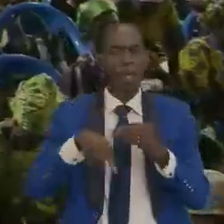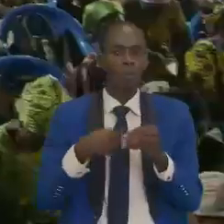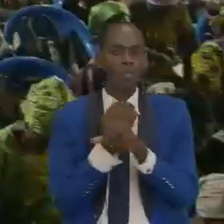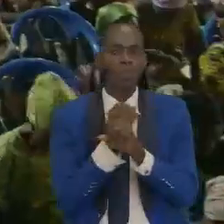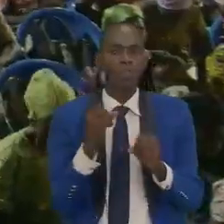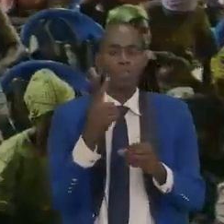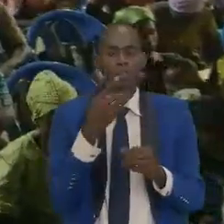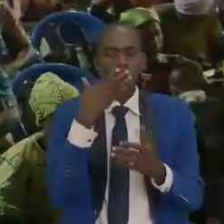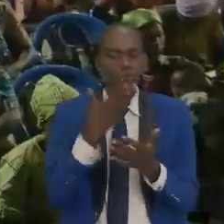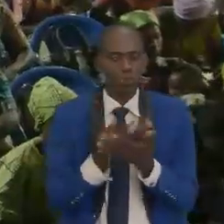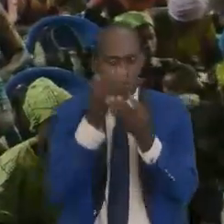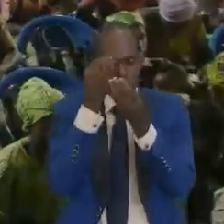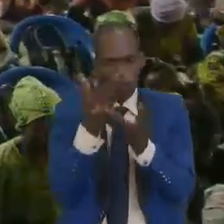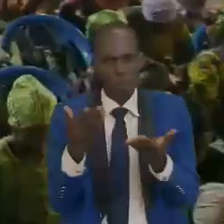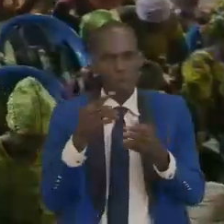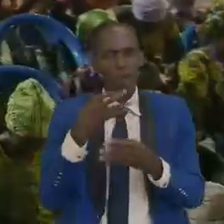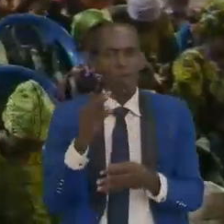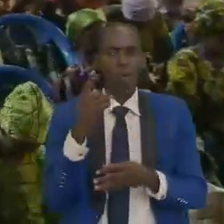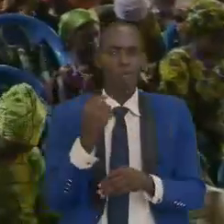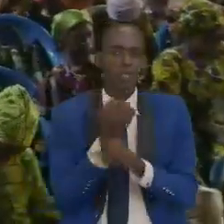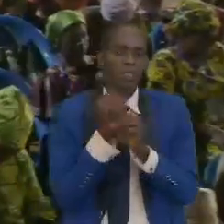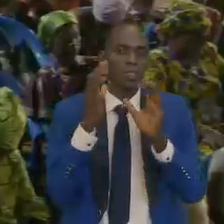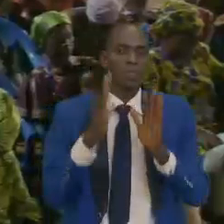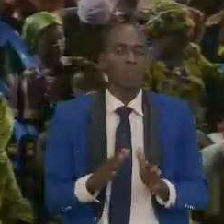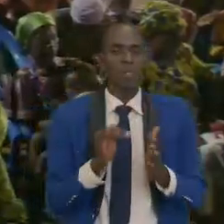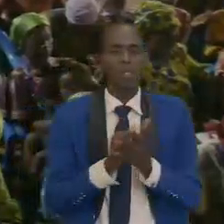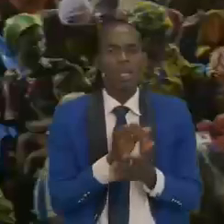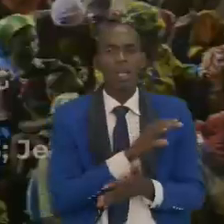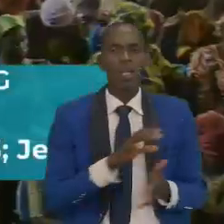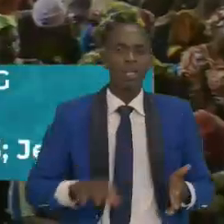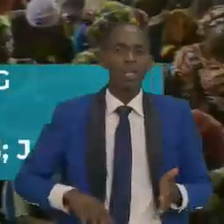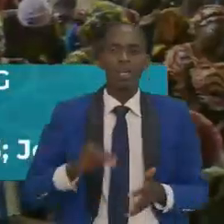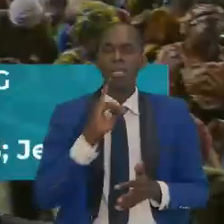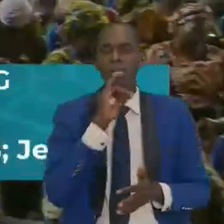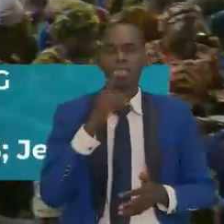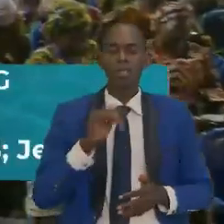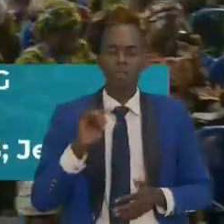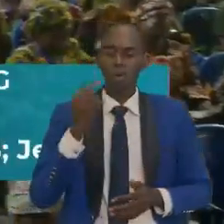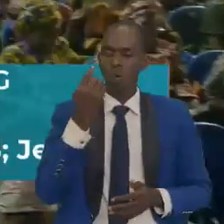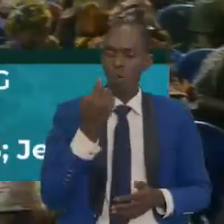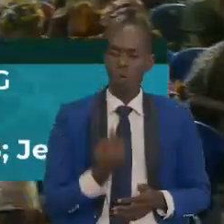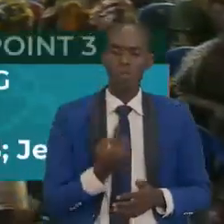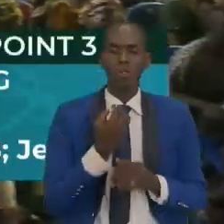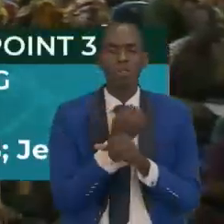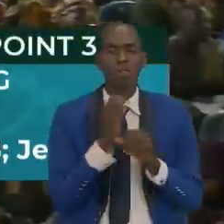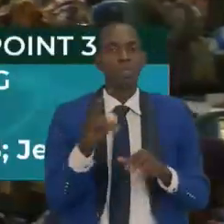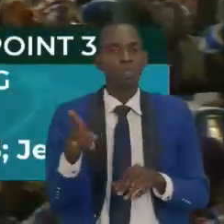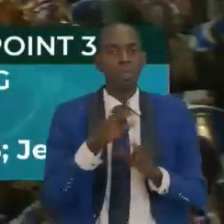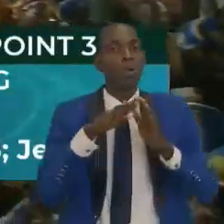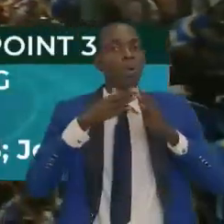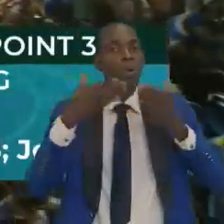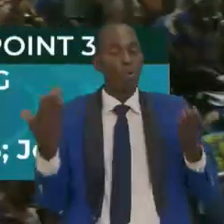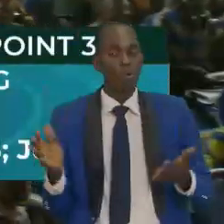Savior, that Christ is the only Savior. They opened their ears,